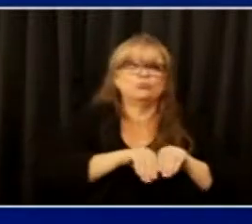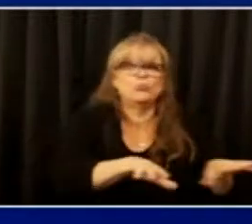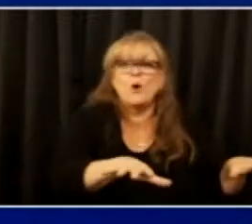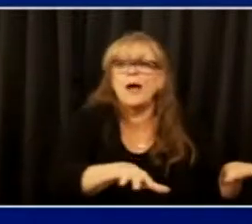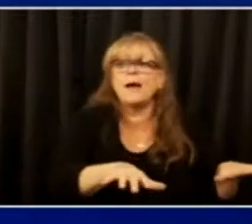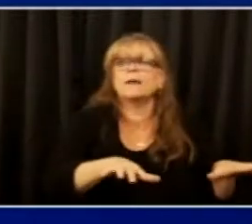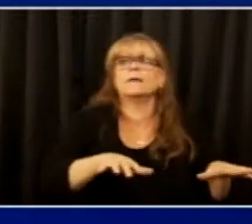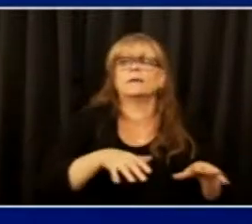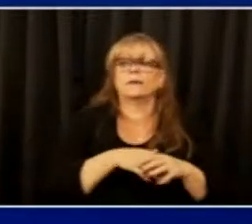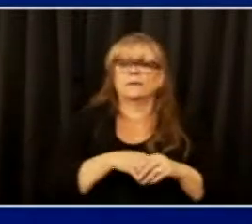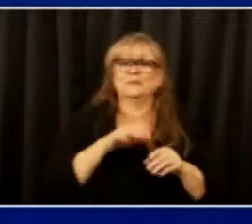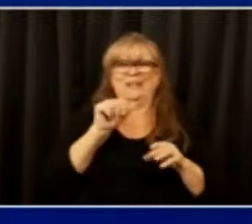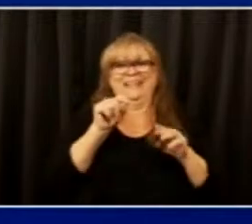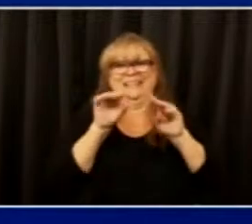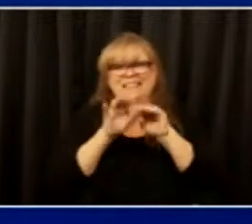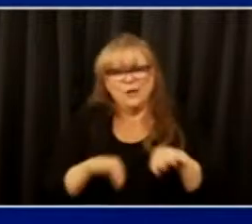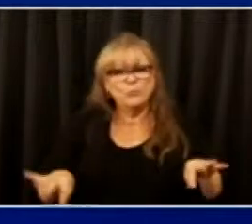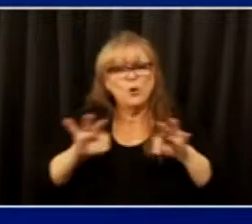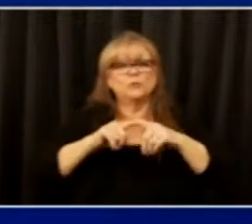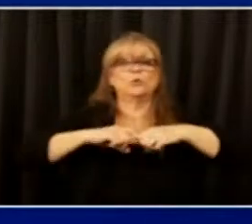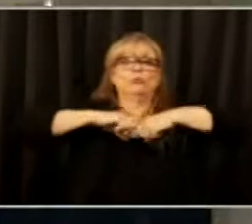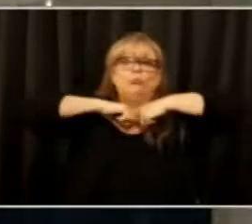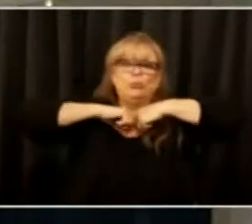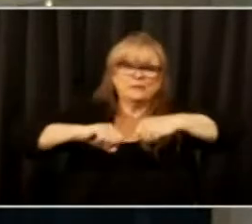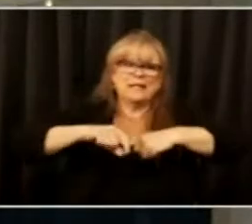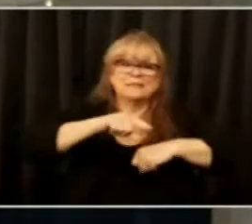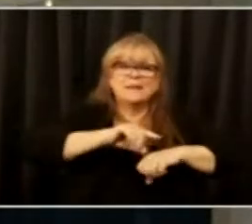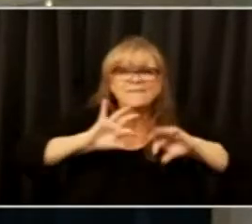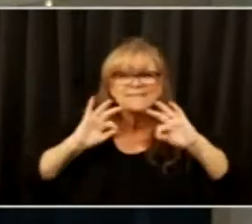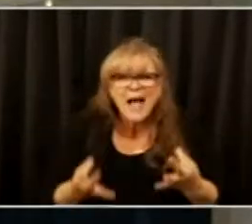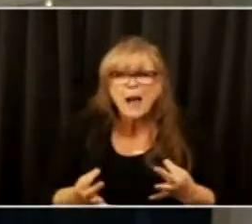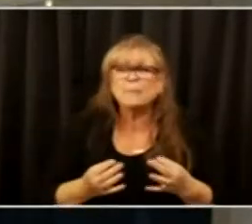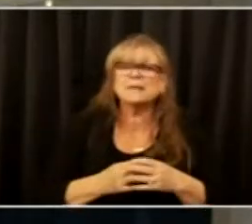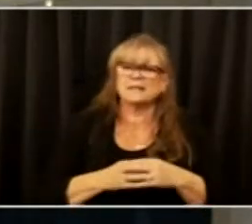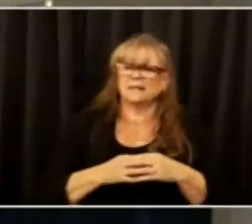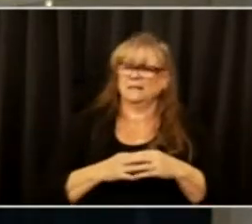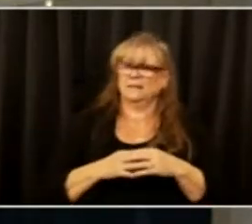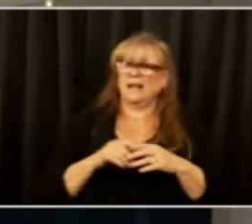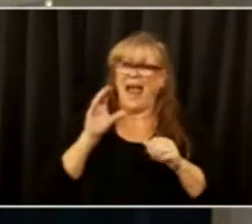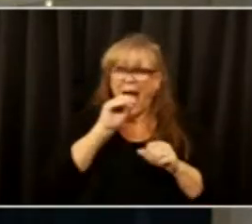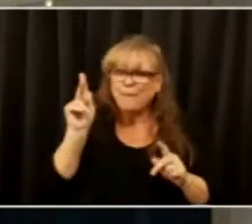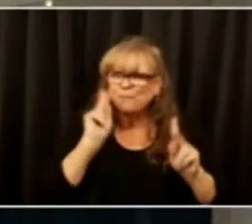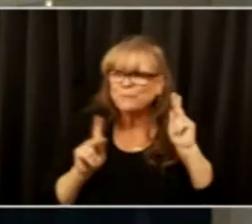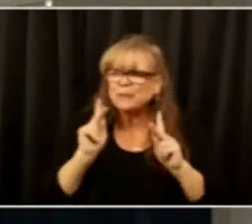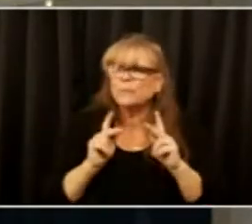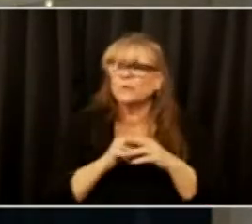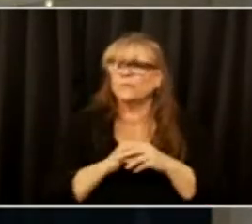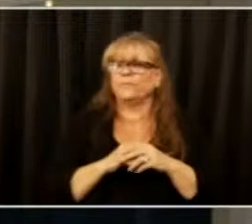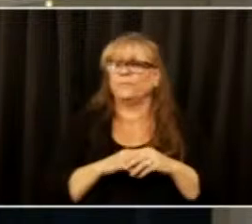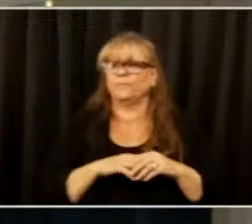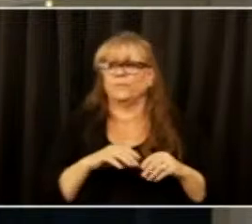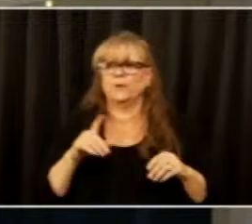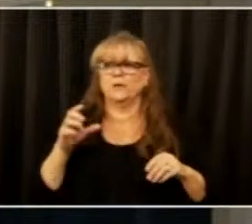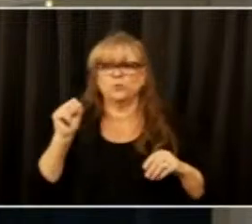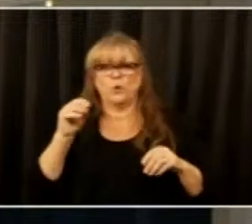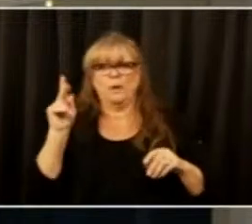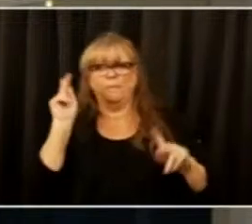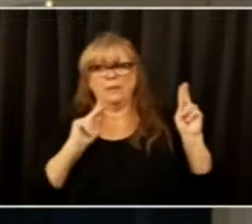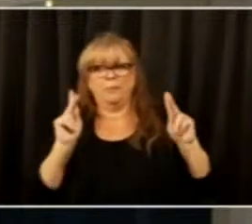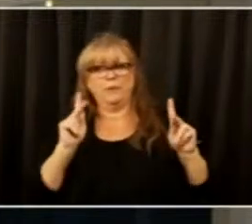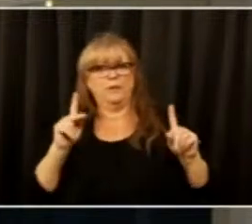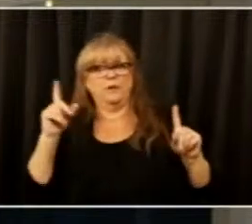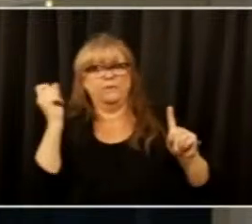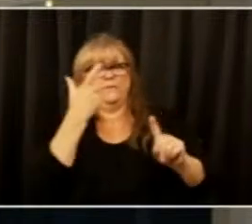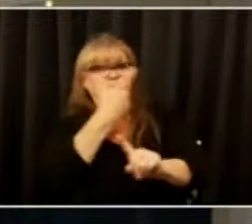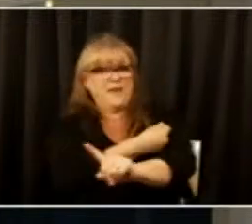whole family and community through vaccination. Another question we get asked a lot is there a cost associated with the vaccine? And the answer is